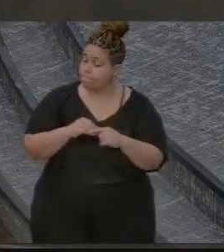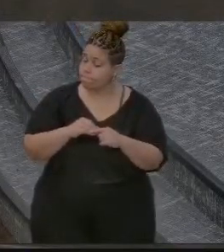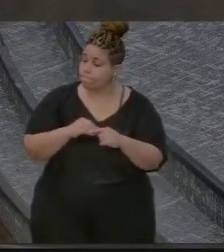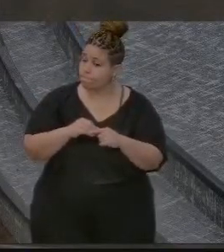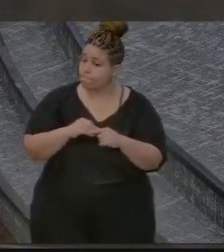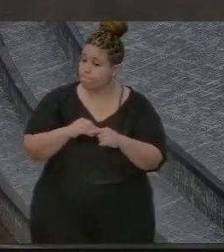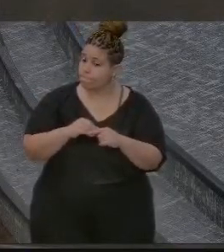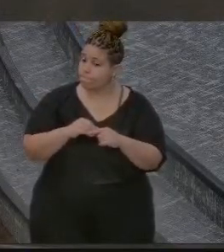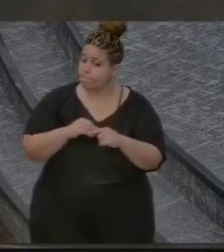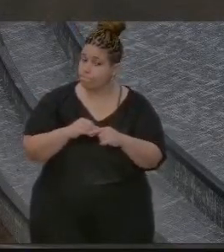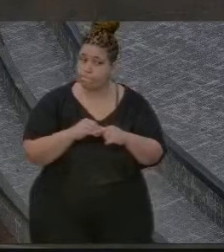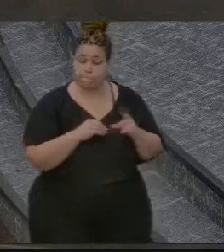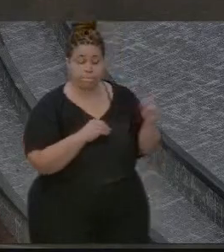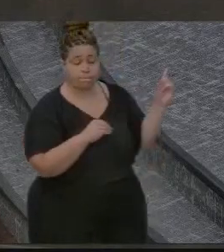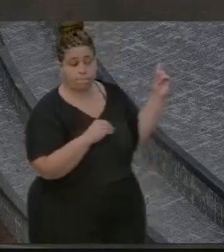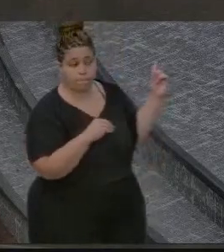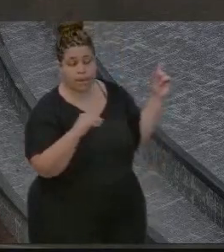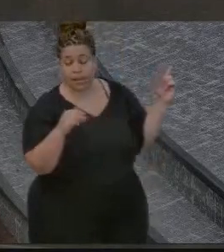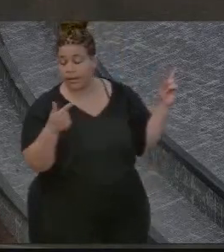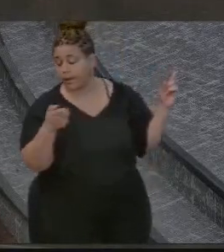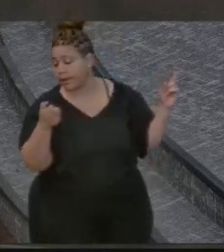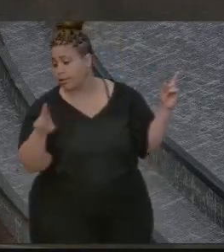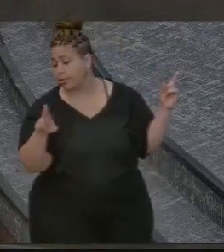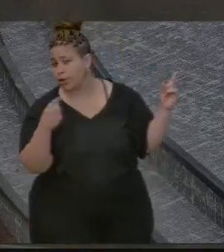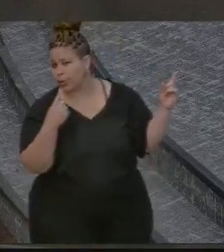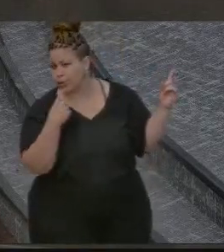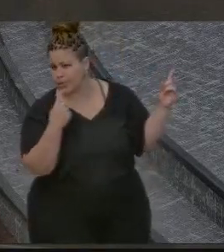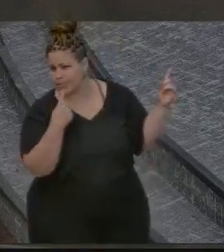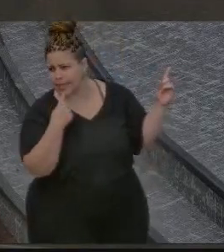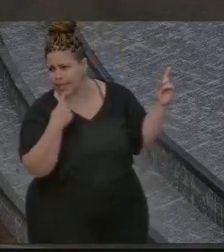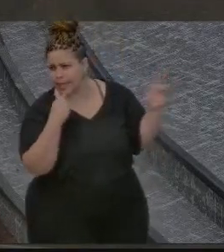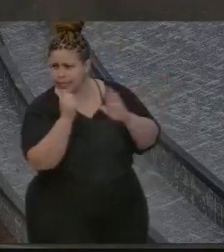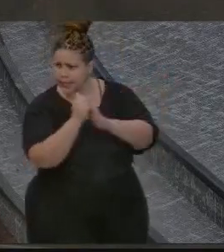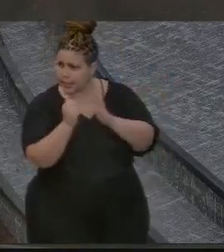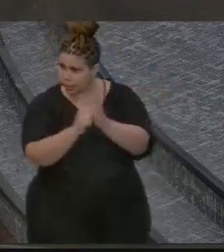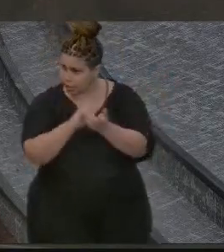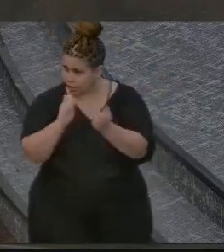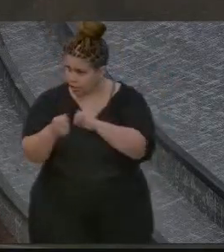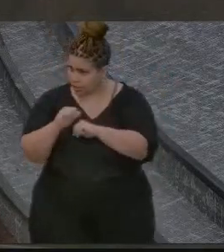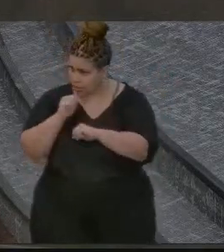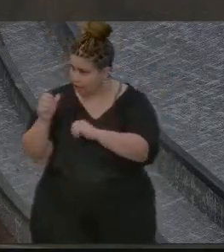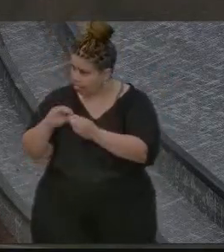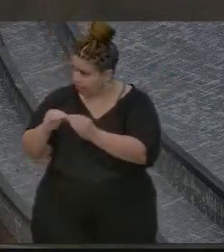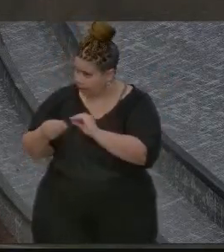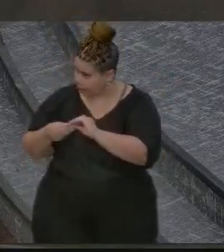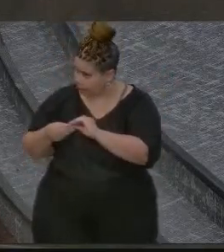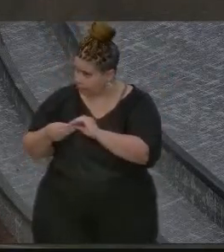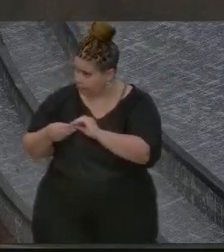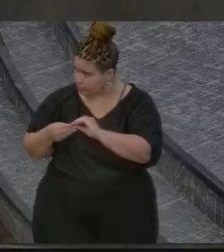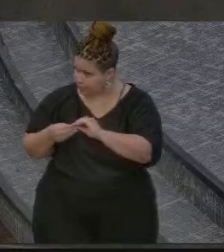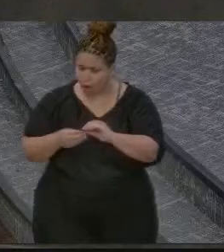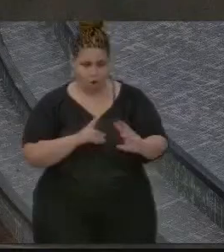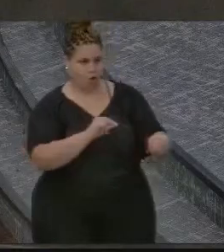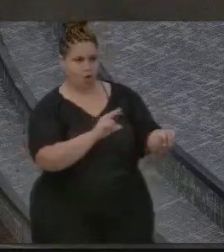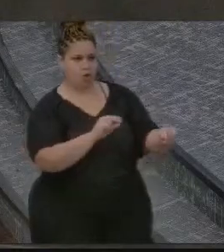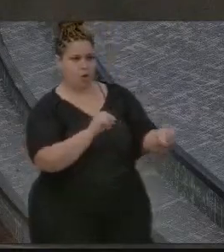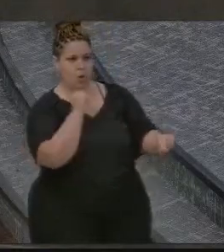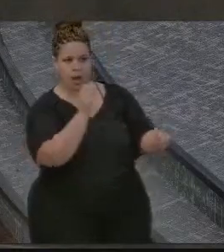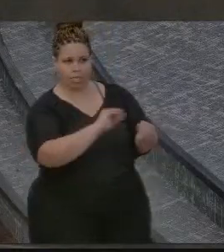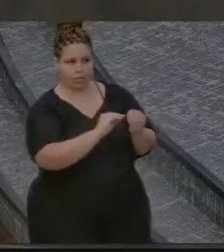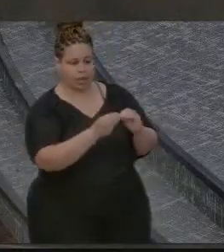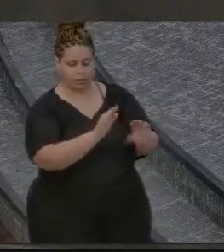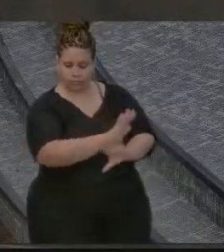Okay, you said that the agenda may be changing for the retreat, not the date. No, not the date. No, you're right. Thank you